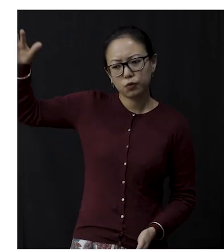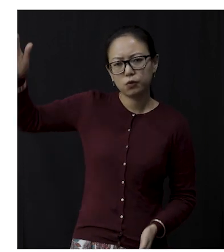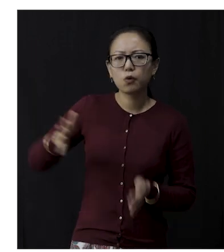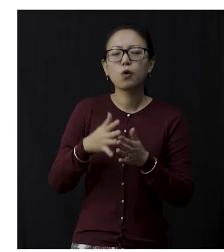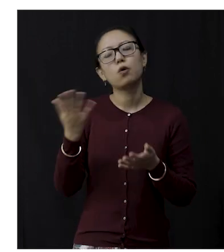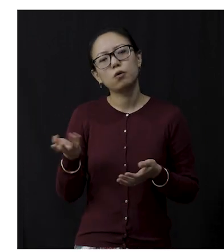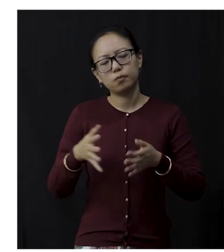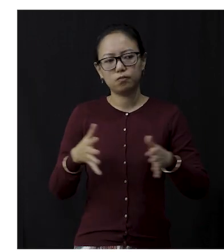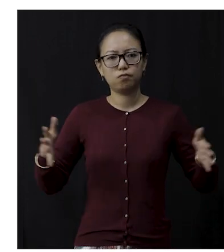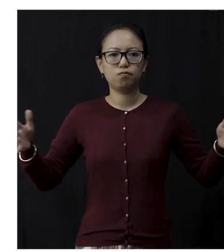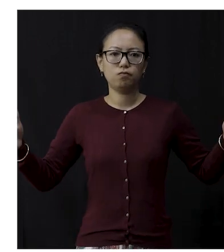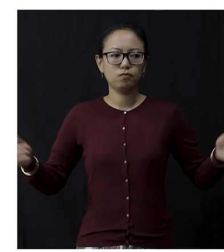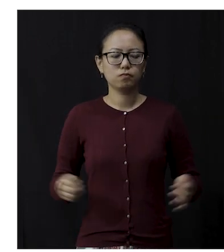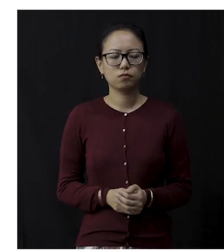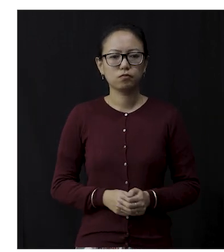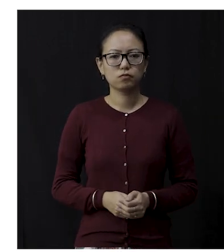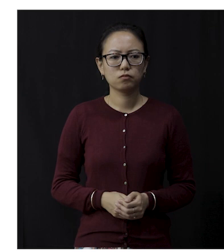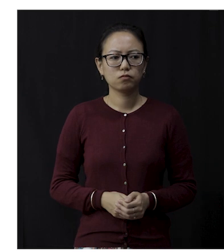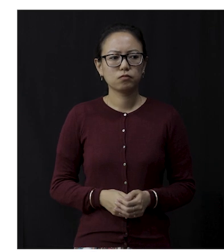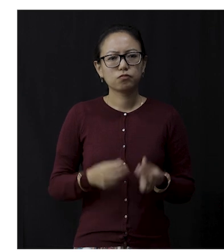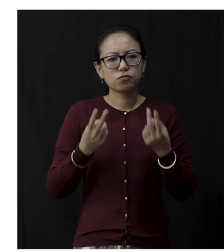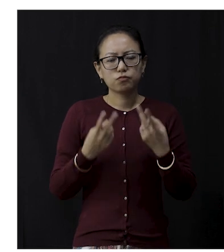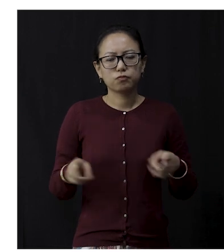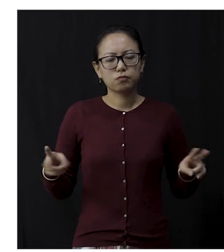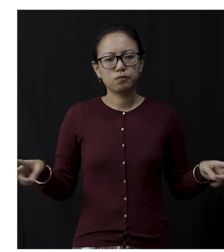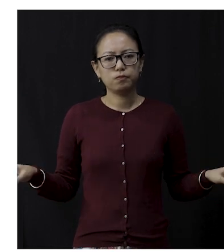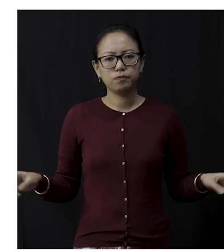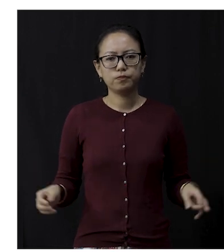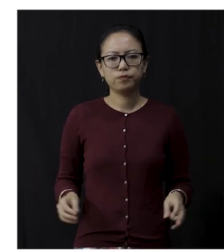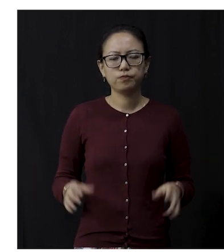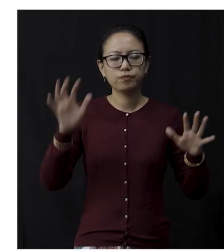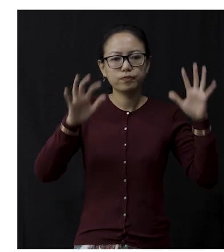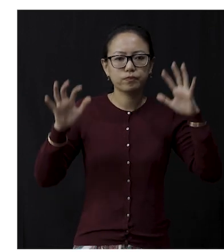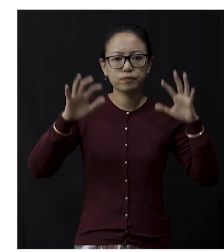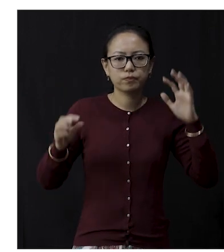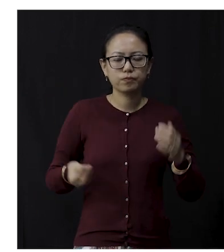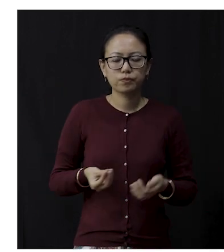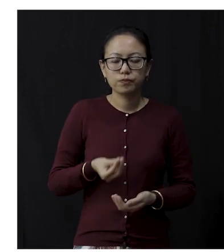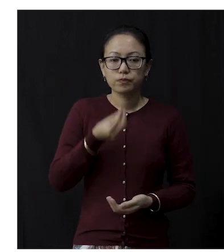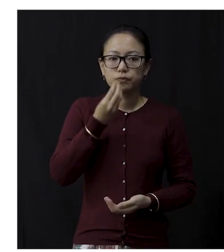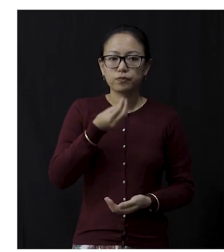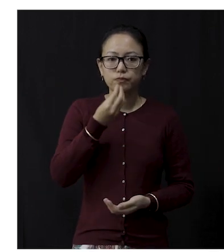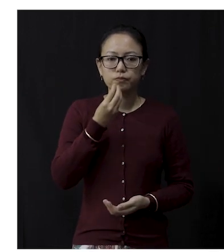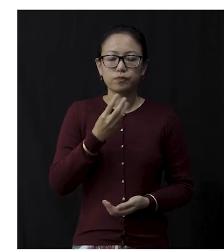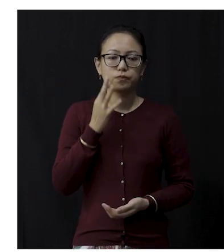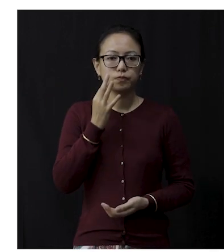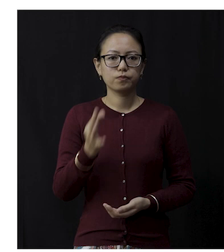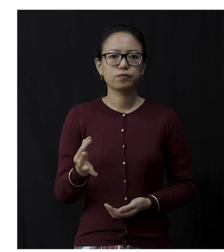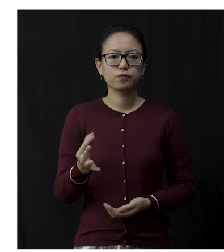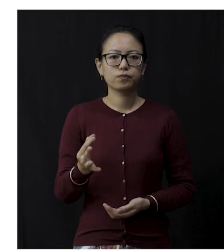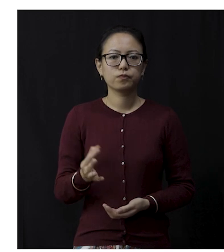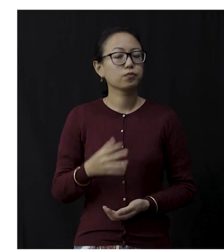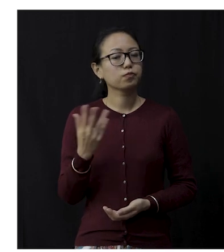Different animals, they have to eat and they have to grow. They have to eat for